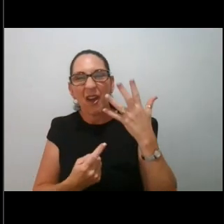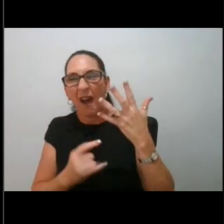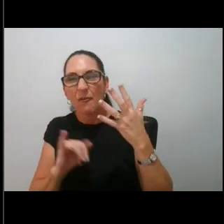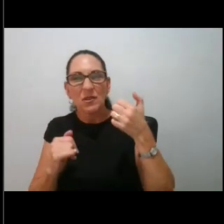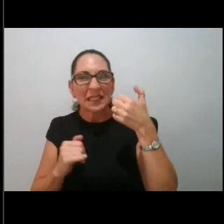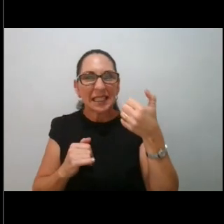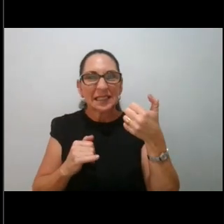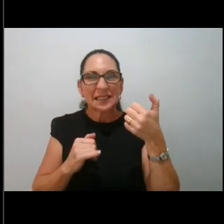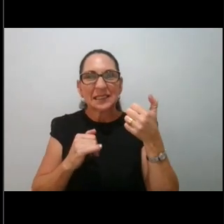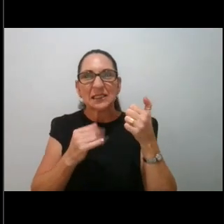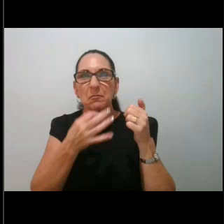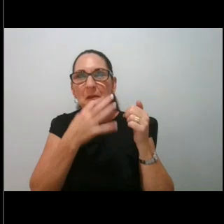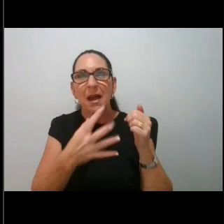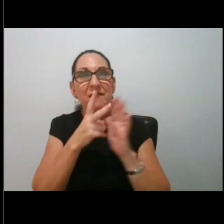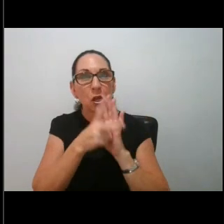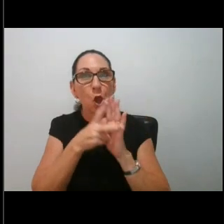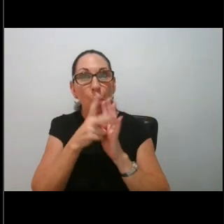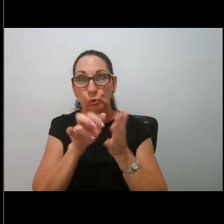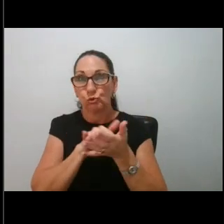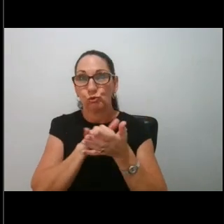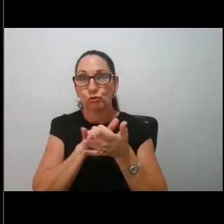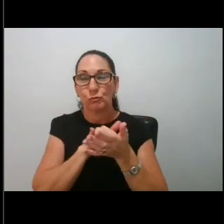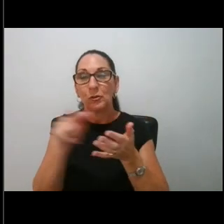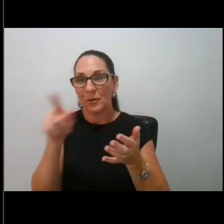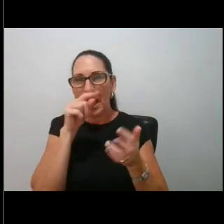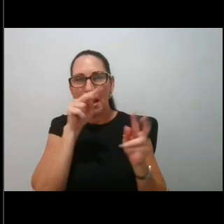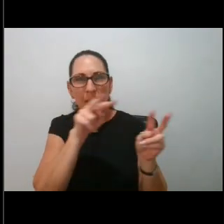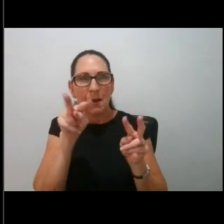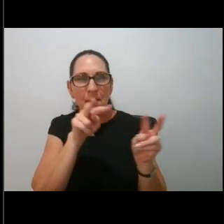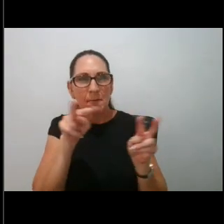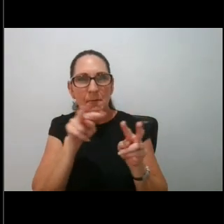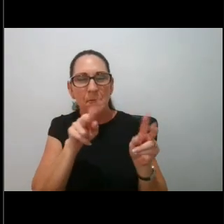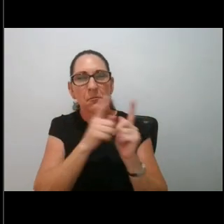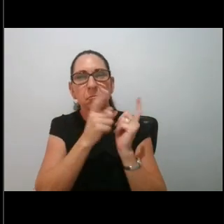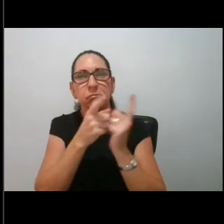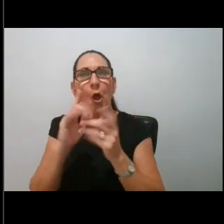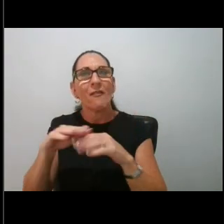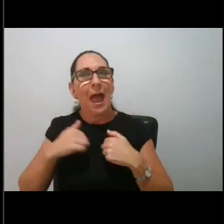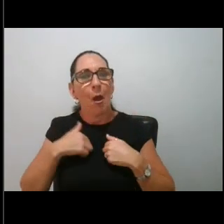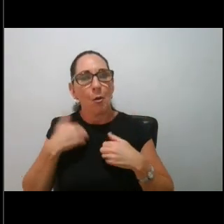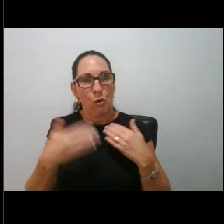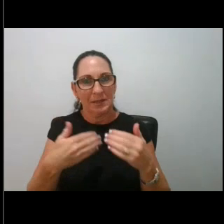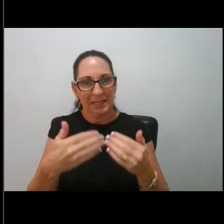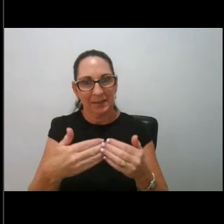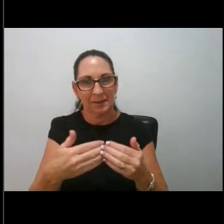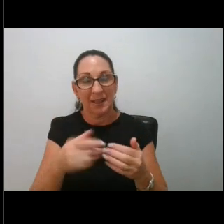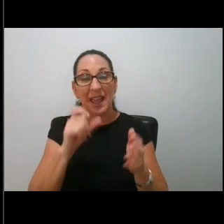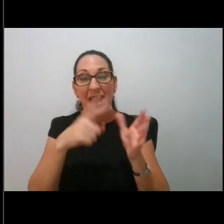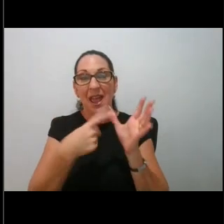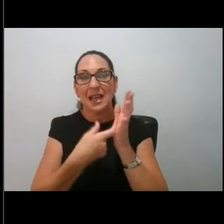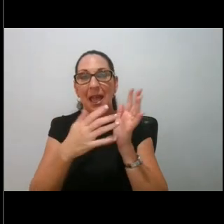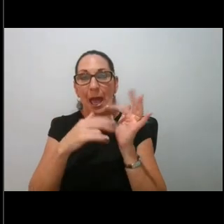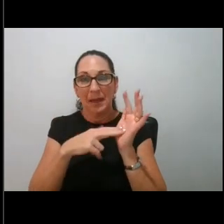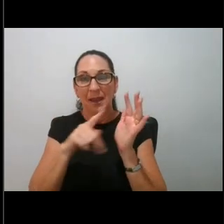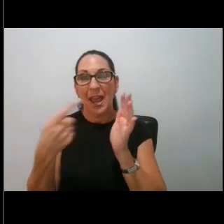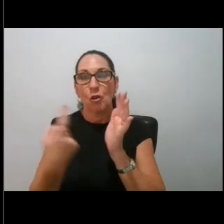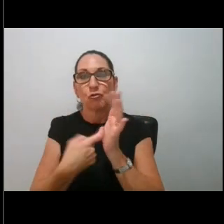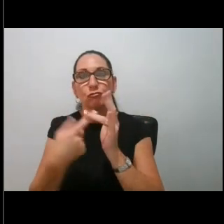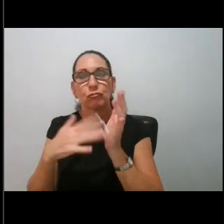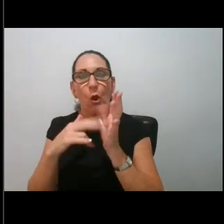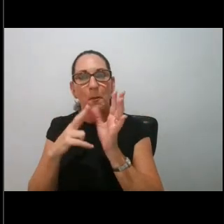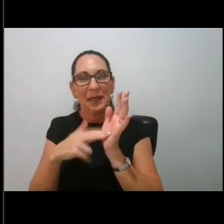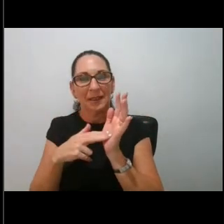YouTube that show a whole range of different aspects of our process. And Carmen and Roman were a couple who actually came through our